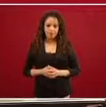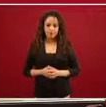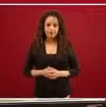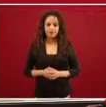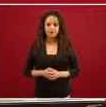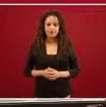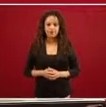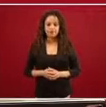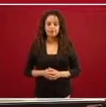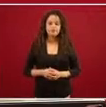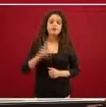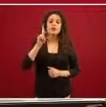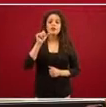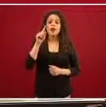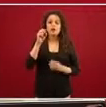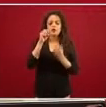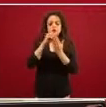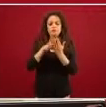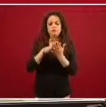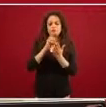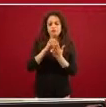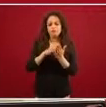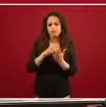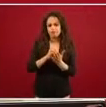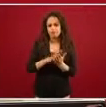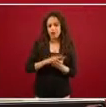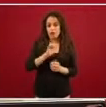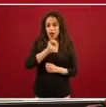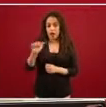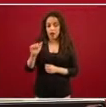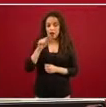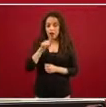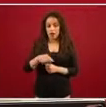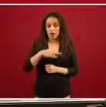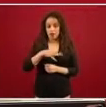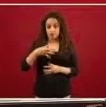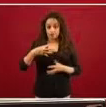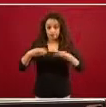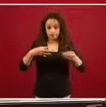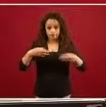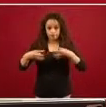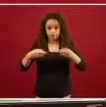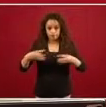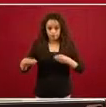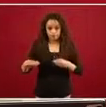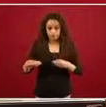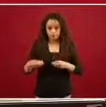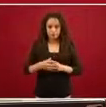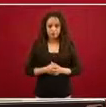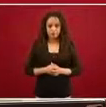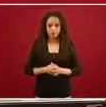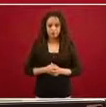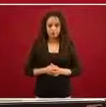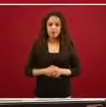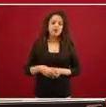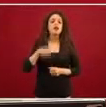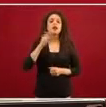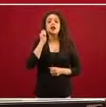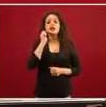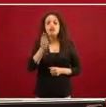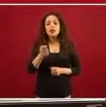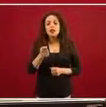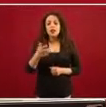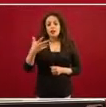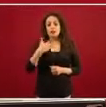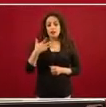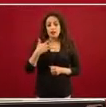So the process of generating this epidemiological data will be explained by Dr. Alomia, so you understand